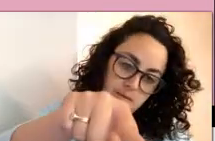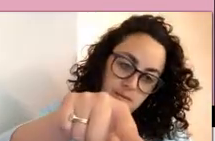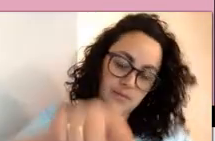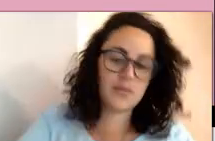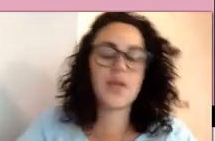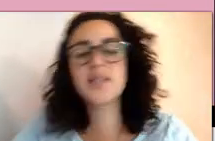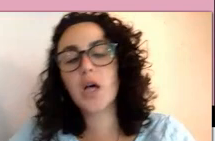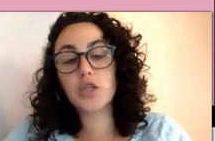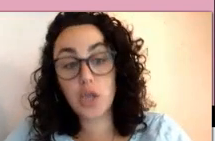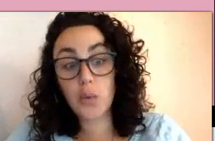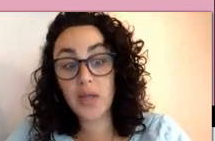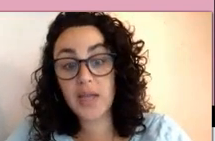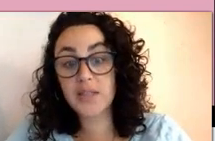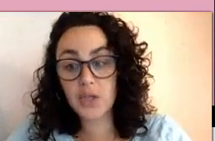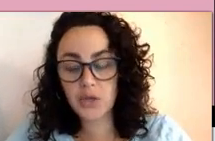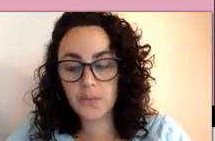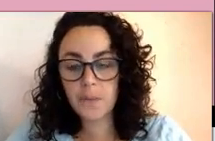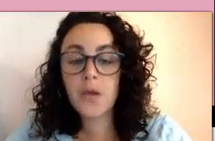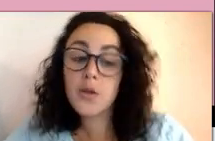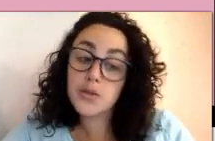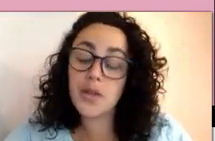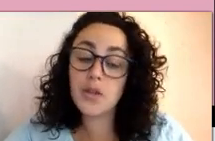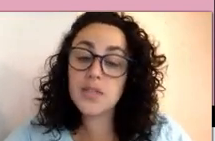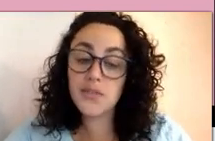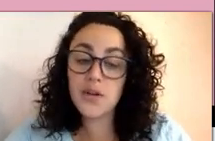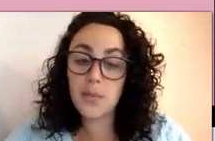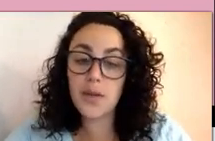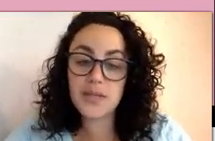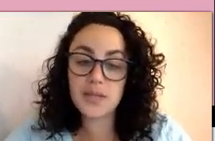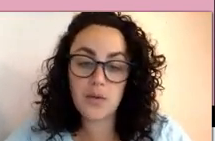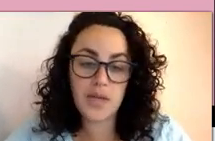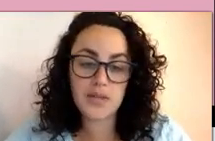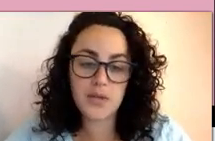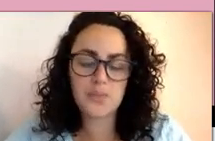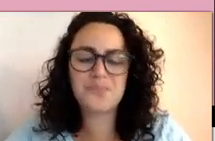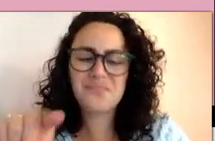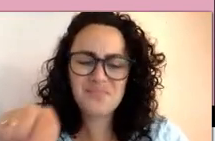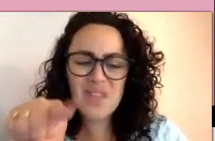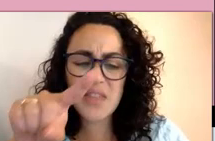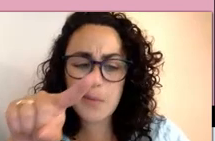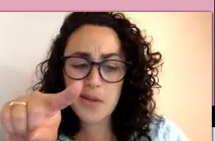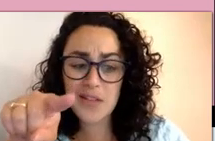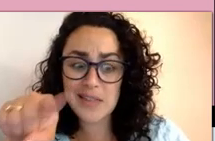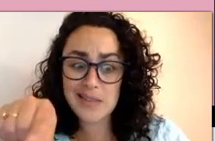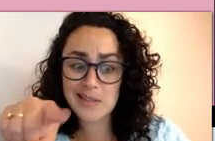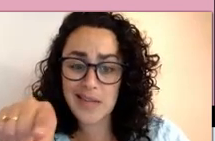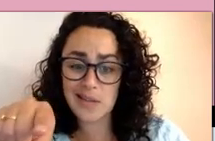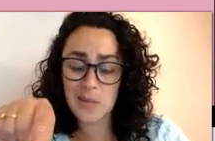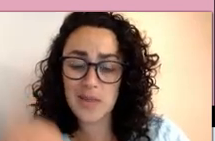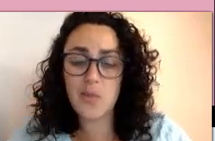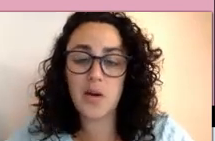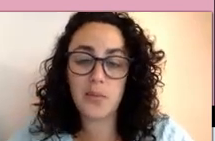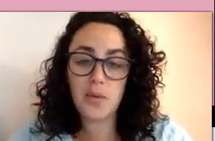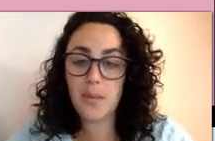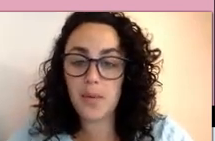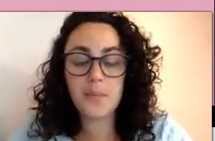tail. That's a lowercase q. So they look different, uppercase and lowercase q. They both have that little tail. Maybe